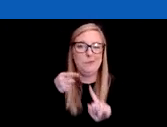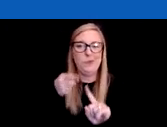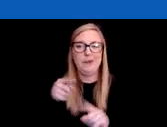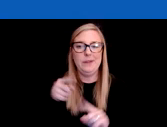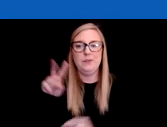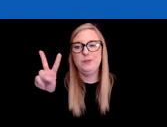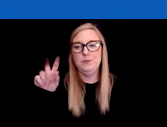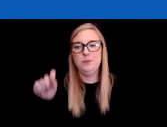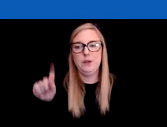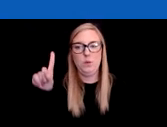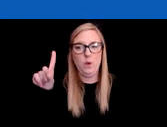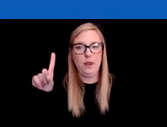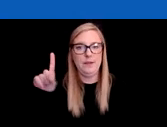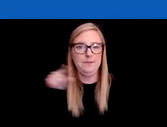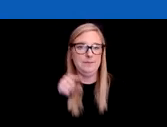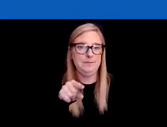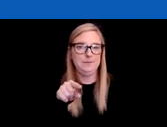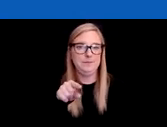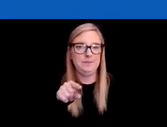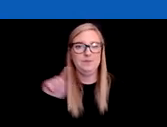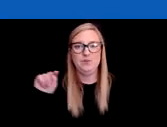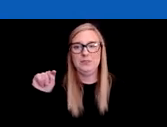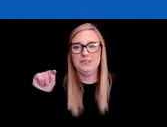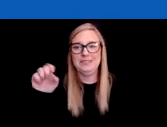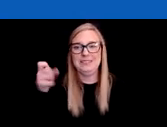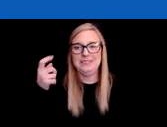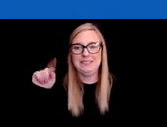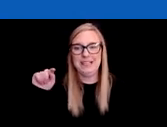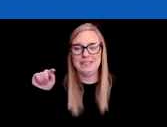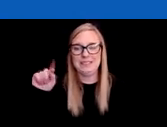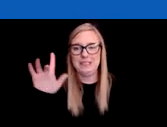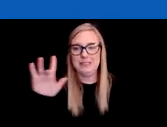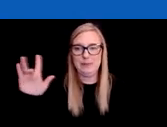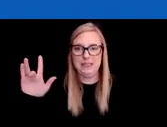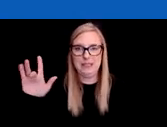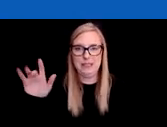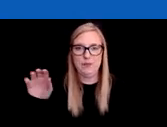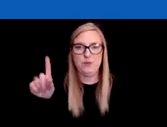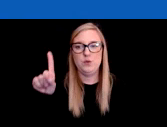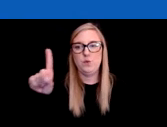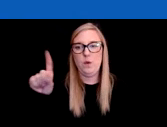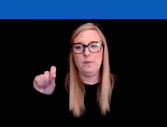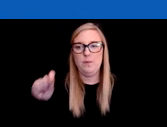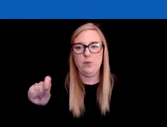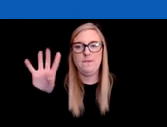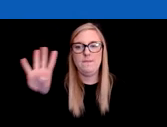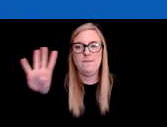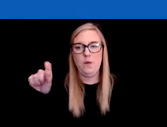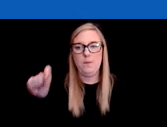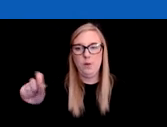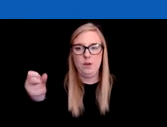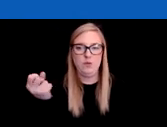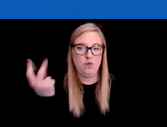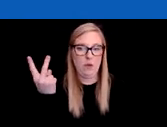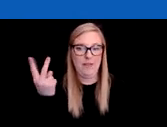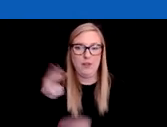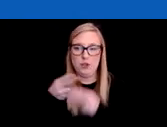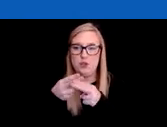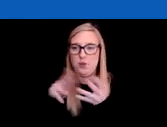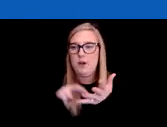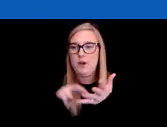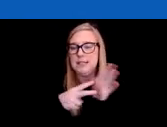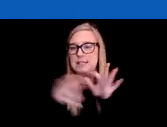2.1 in this particular layout was text spacing. So that's WCAG 1.4.12. And the short definition